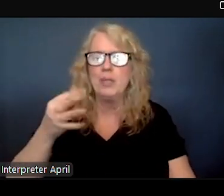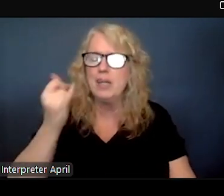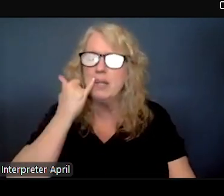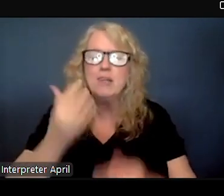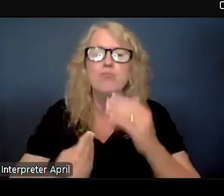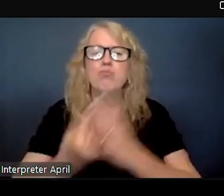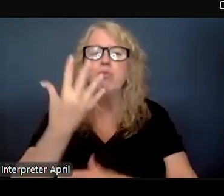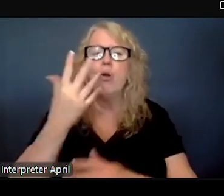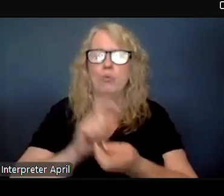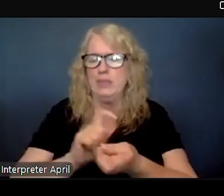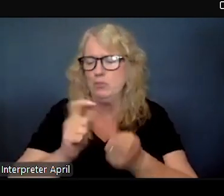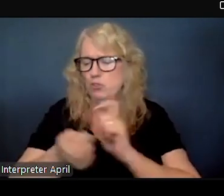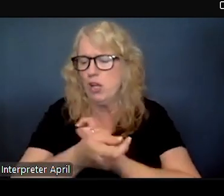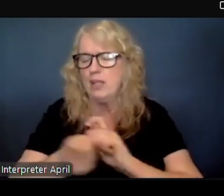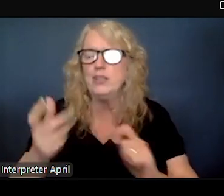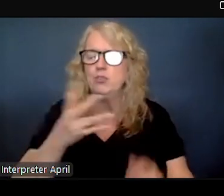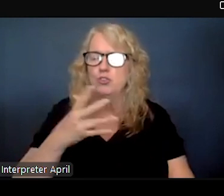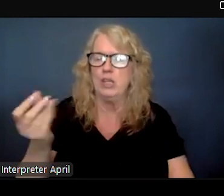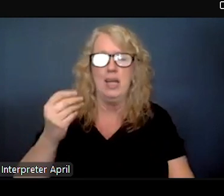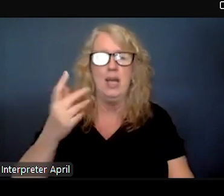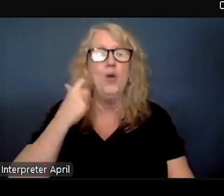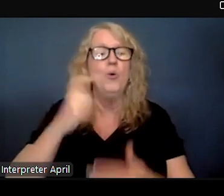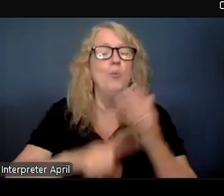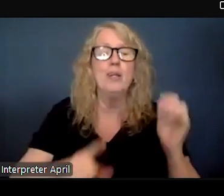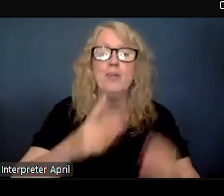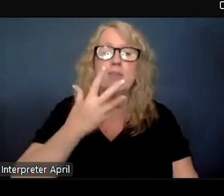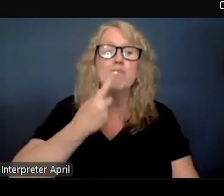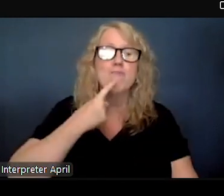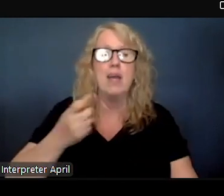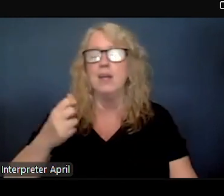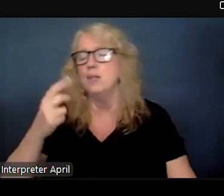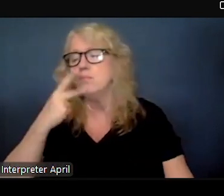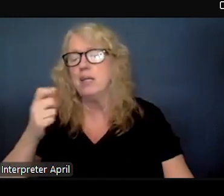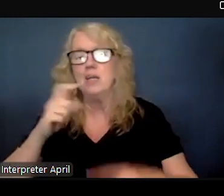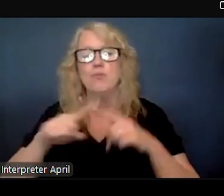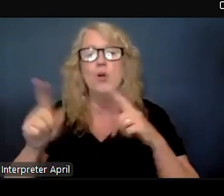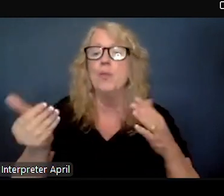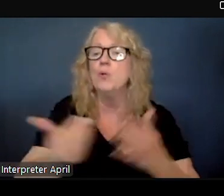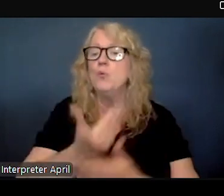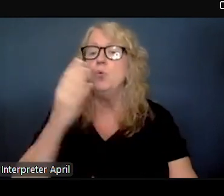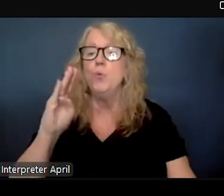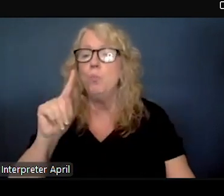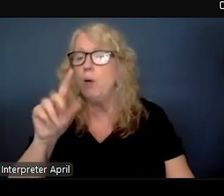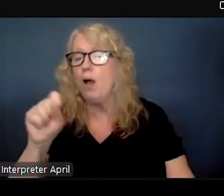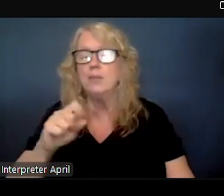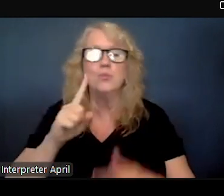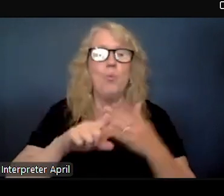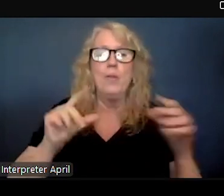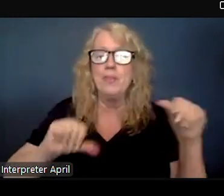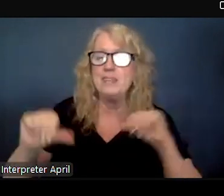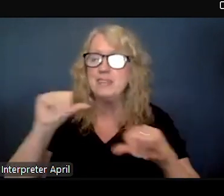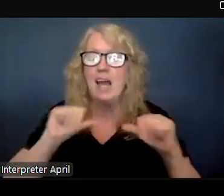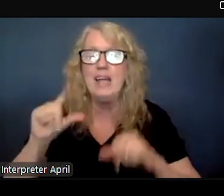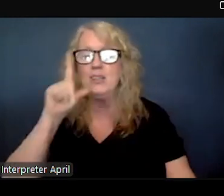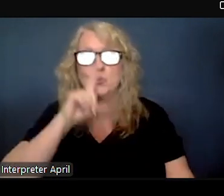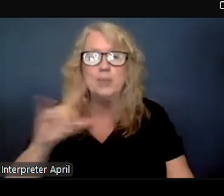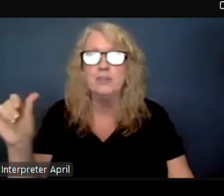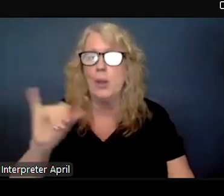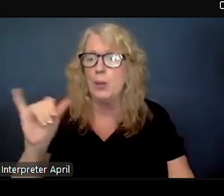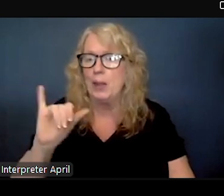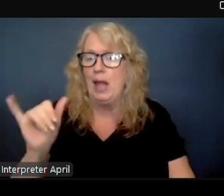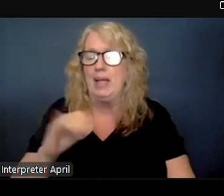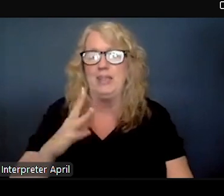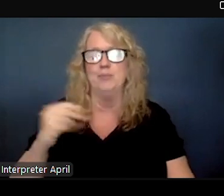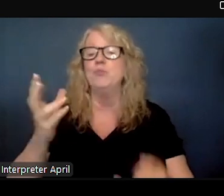grown and changed from there? What are the red and pink flags that are coming up for new bots coming out? What does the science look like? And again,